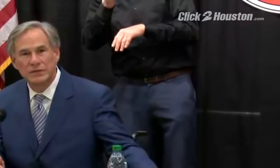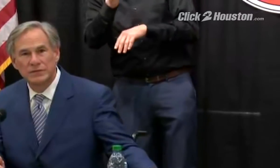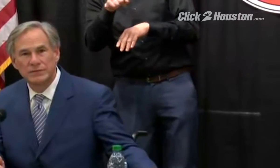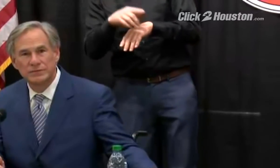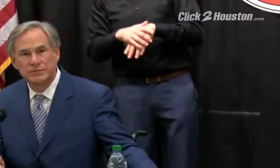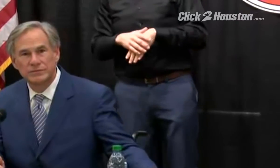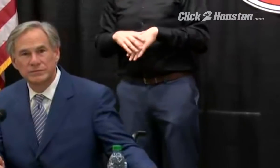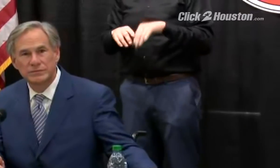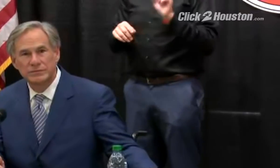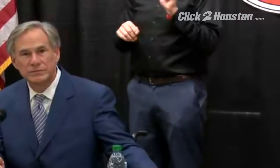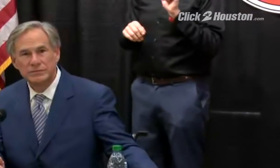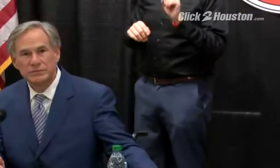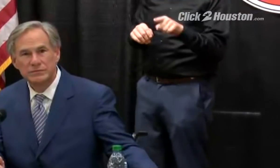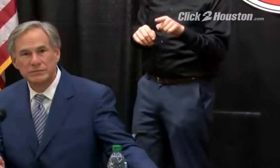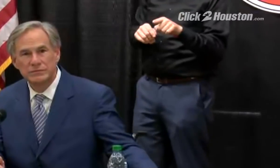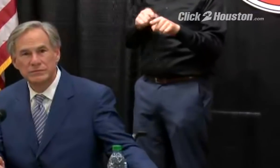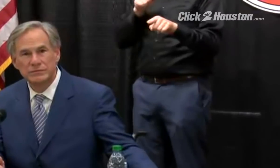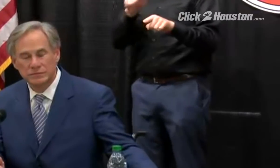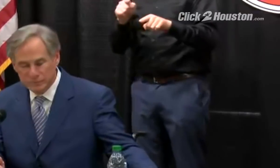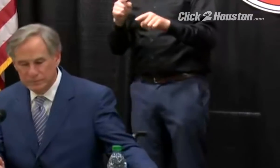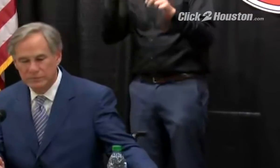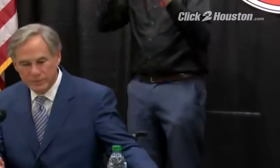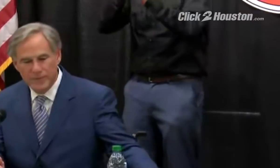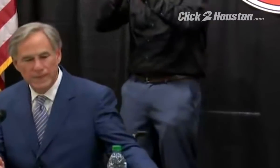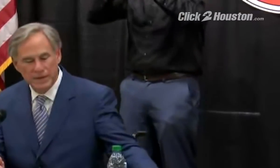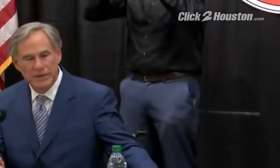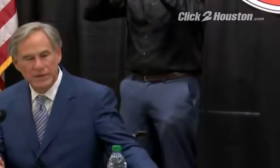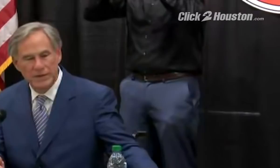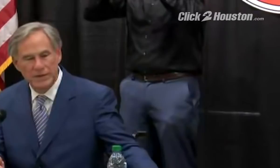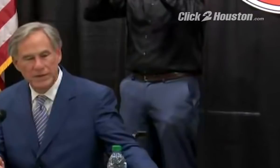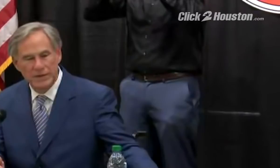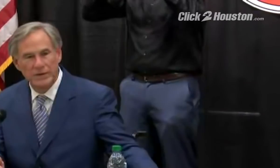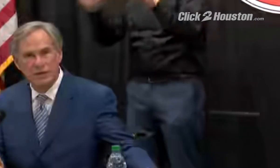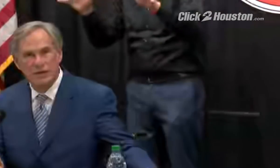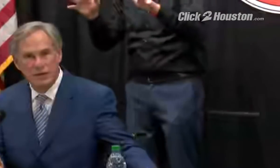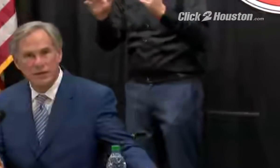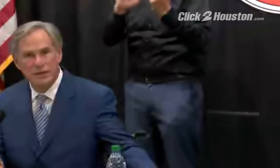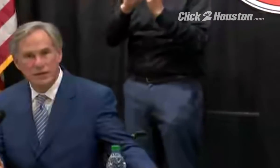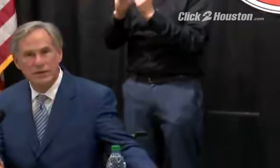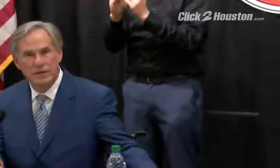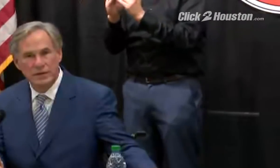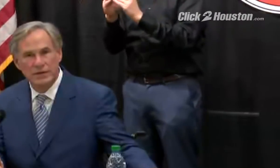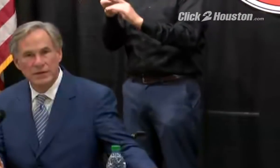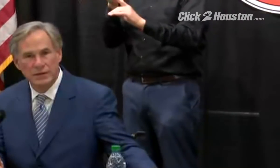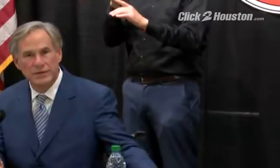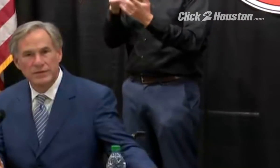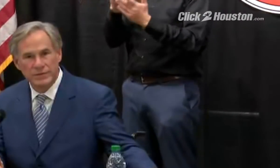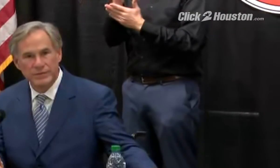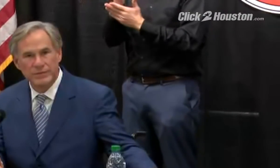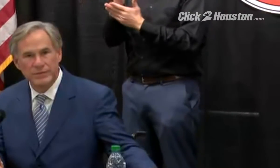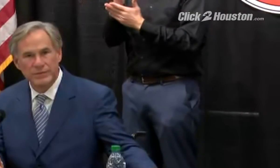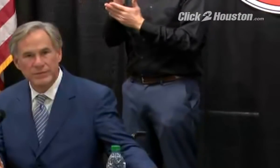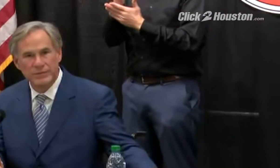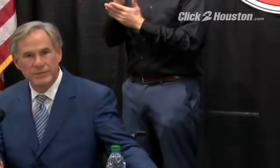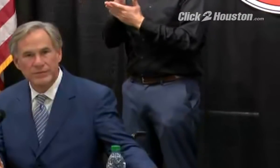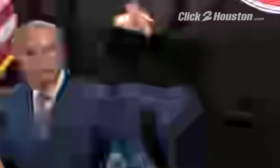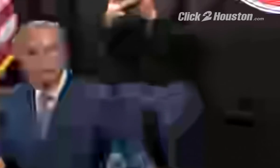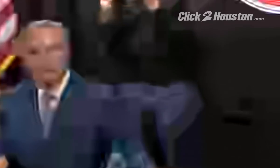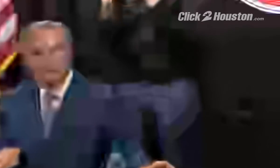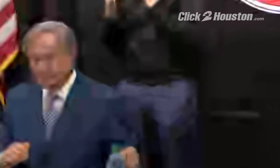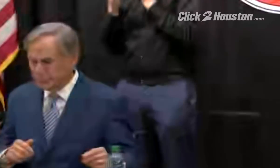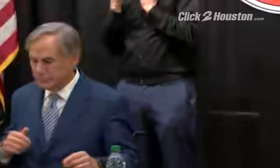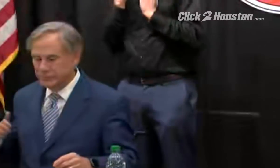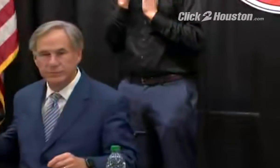How do you ideally see the distribution of this treatment within communities that have hospitals that are stretched absolutely thin right